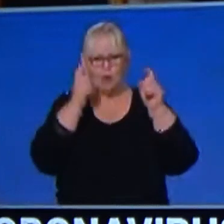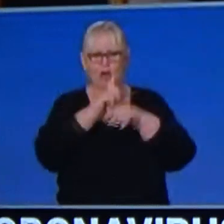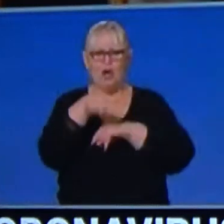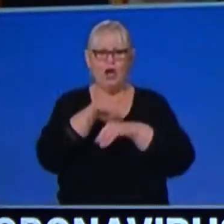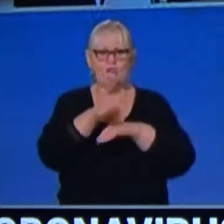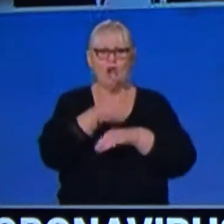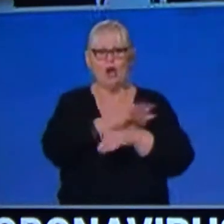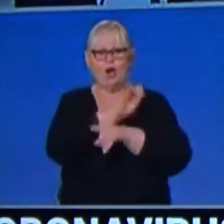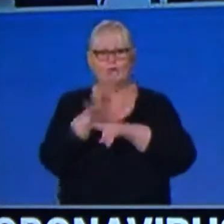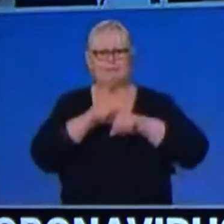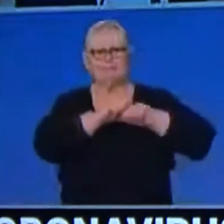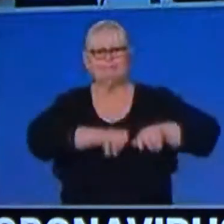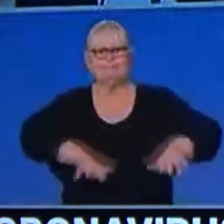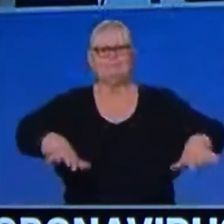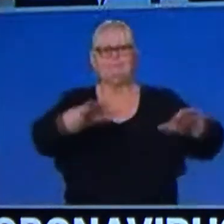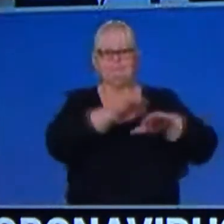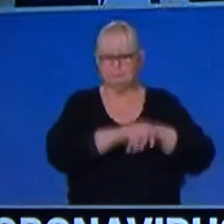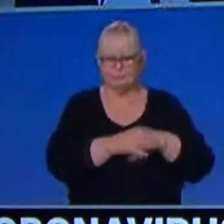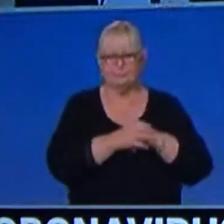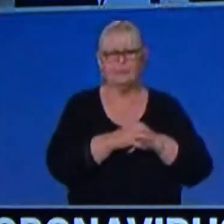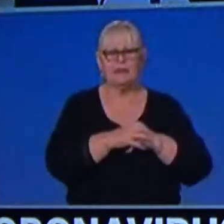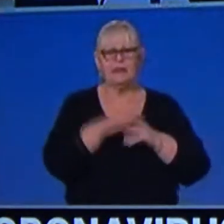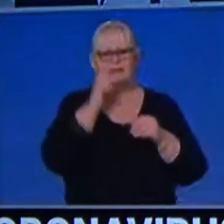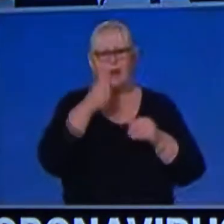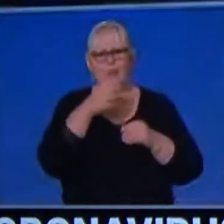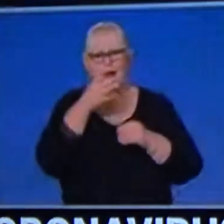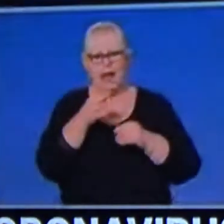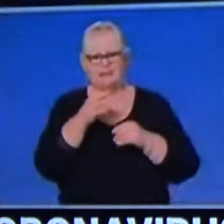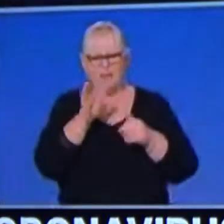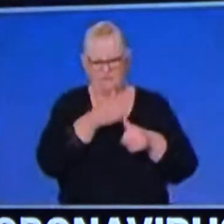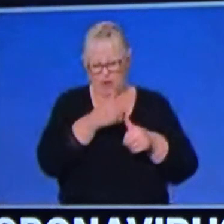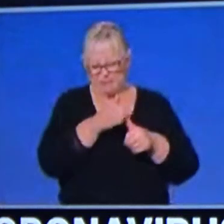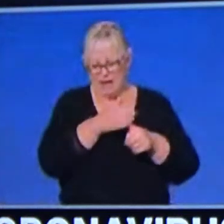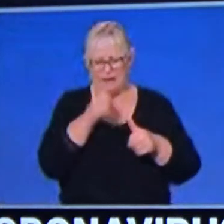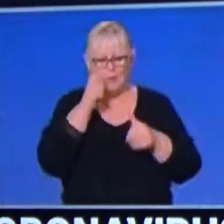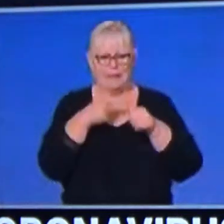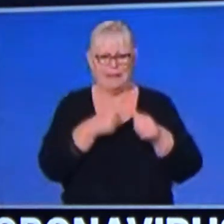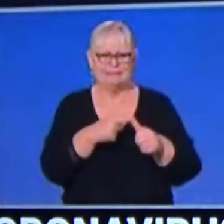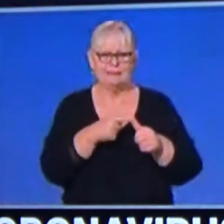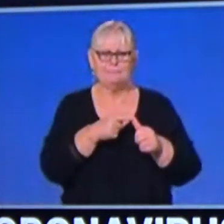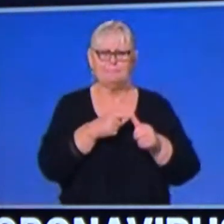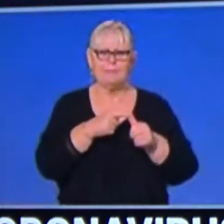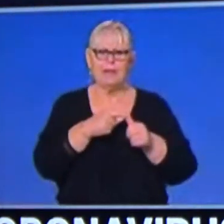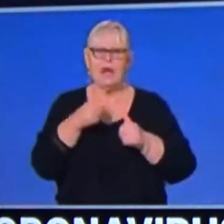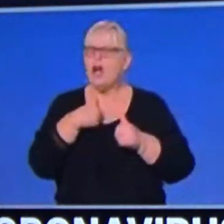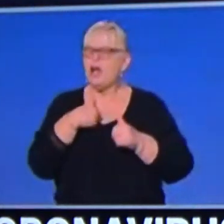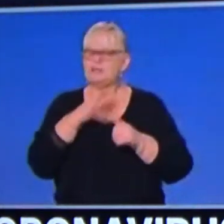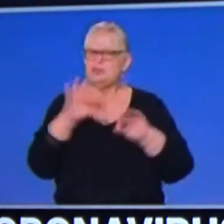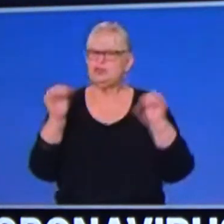COVID-19 taking hold? I'll let Brendan deal with the second part of that. On the first part of it, I wouldn't